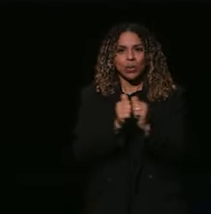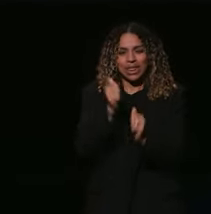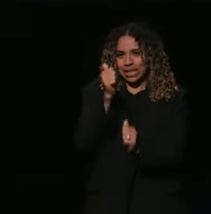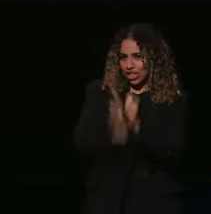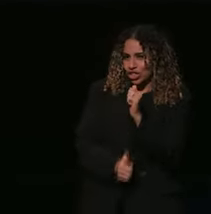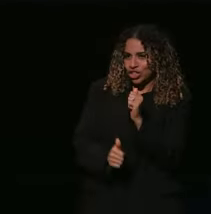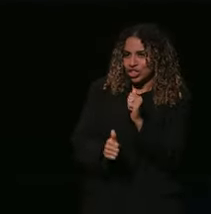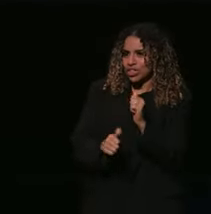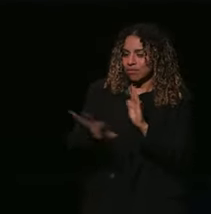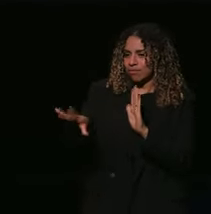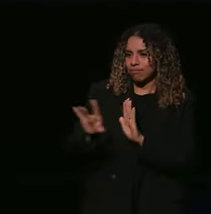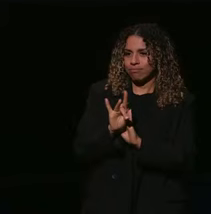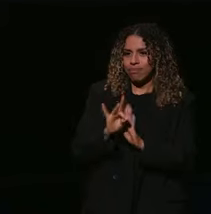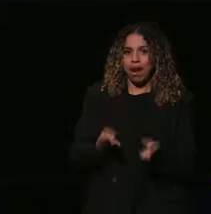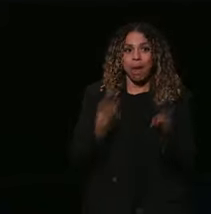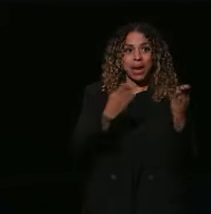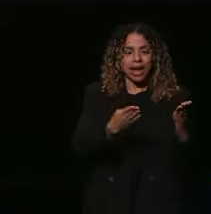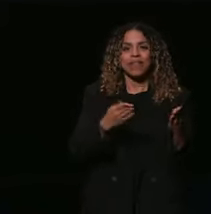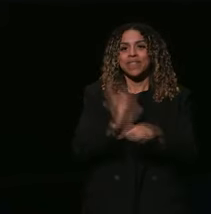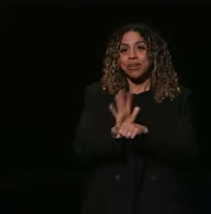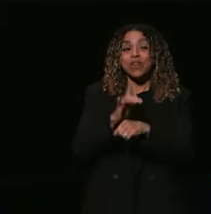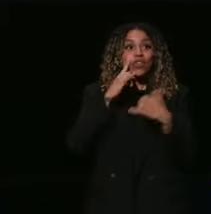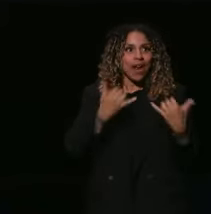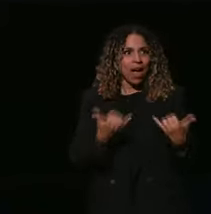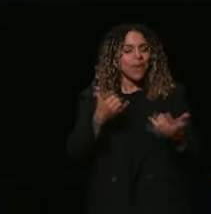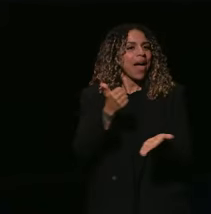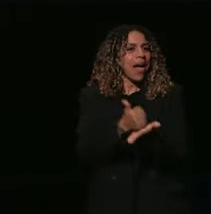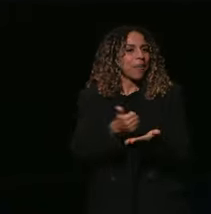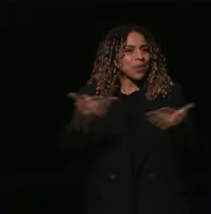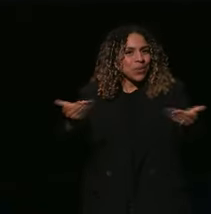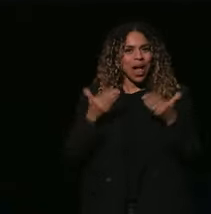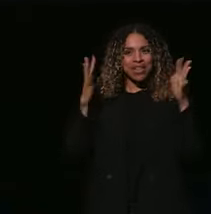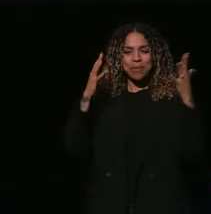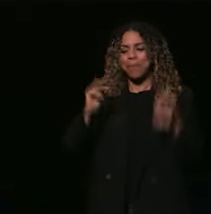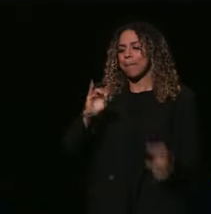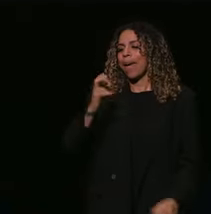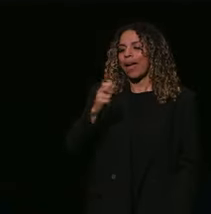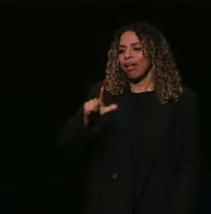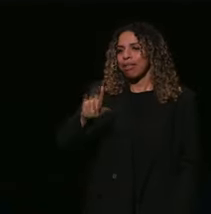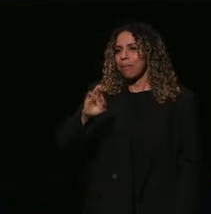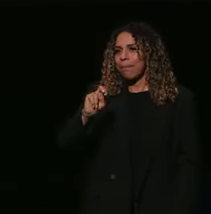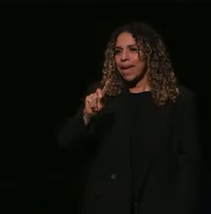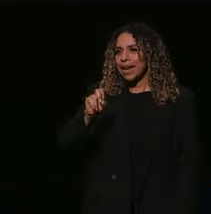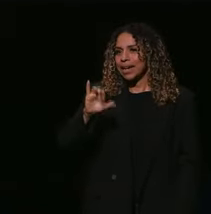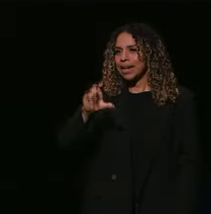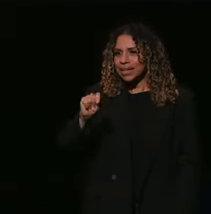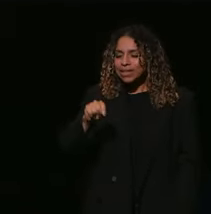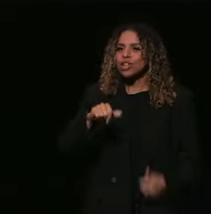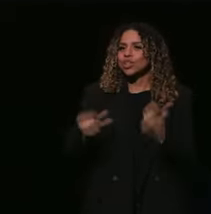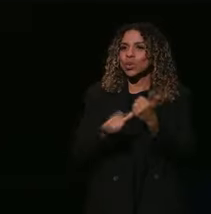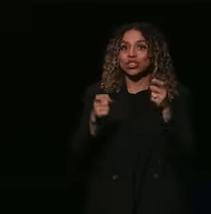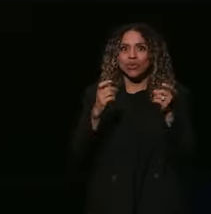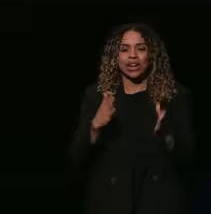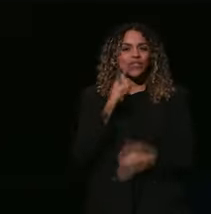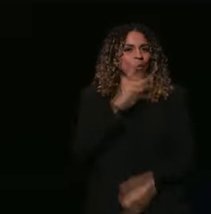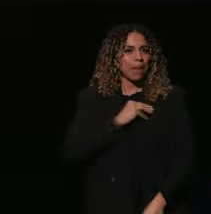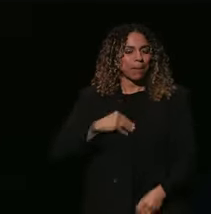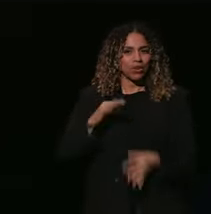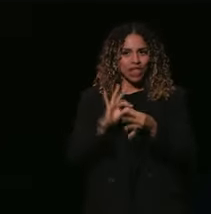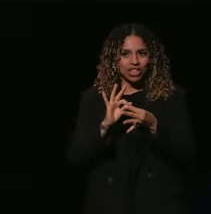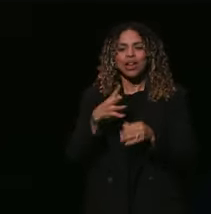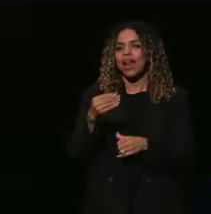So for now, please help me welcome to the stage Michael Benedict, Associate Director of Member Relations and